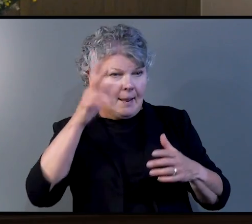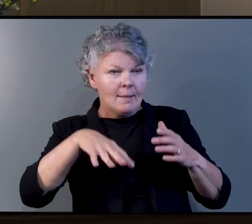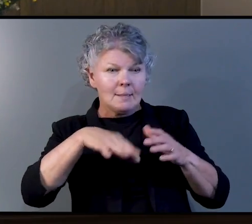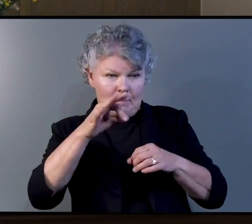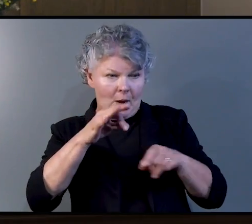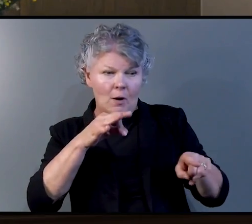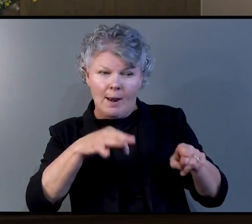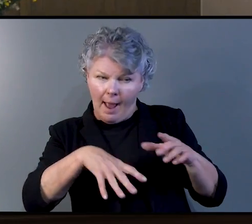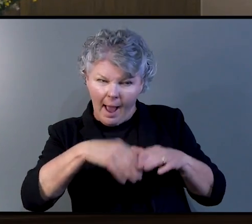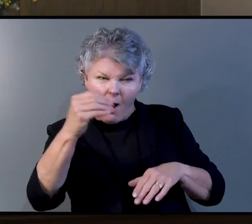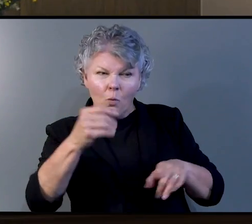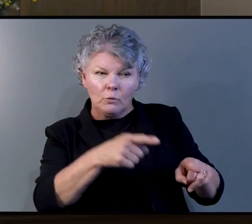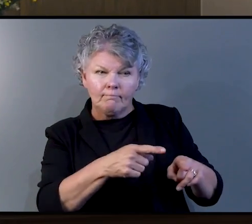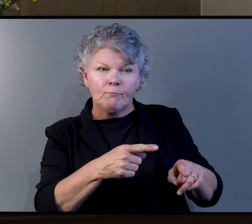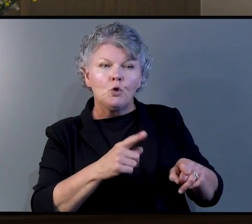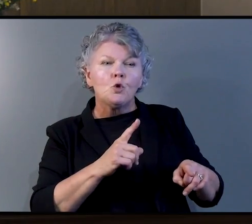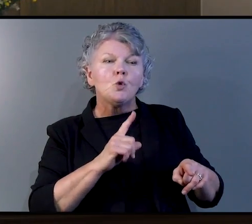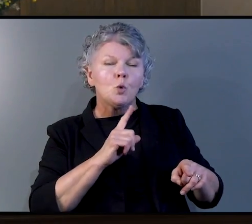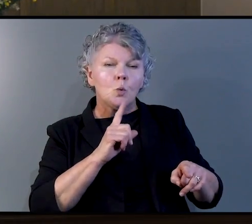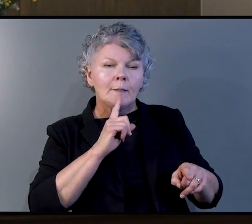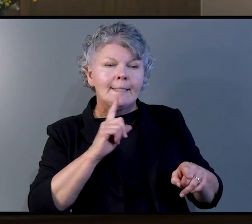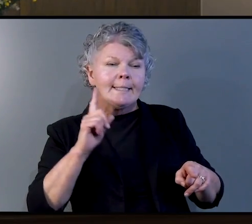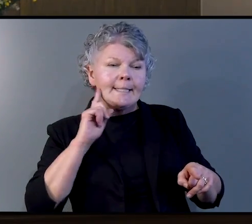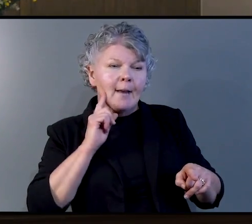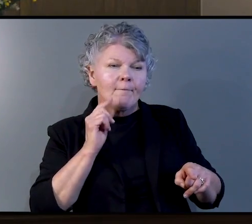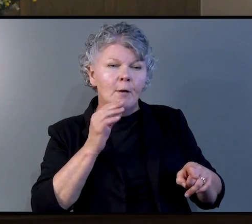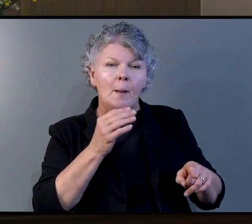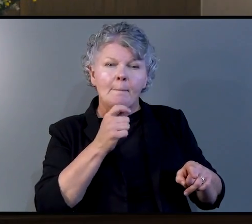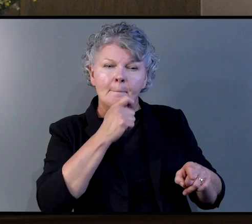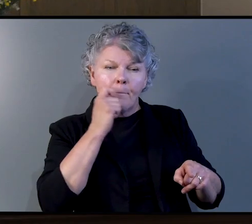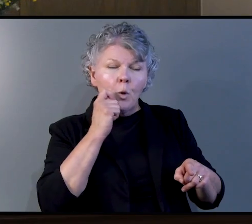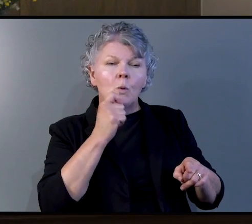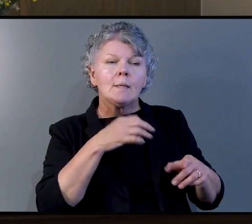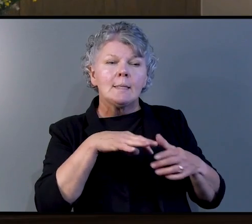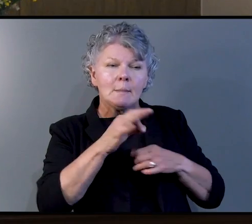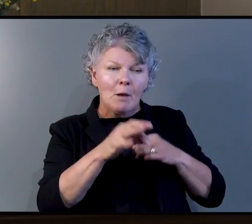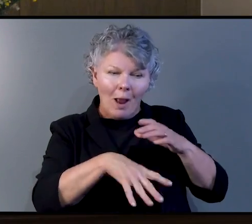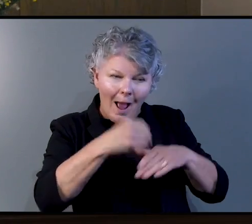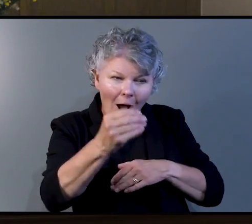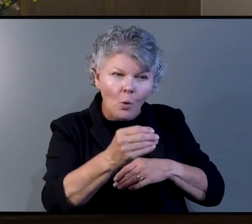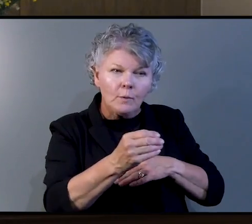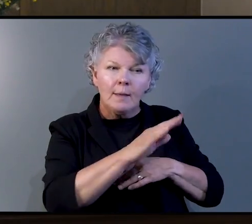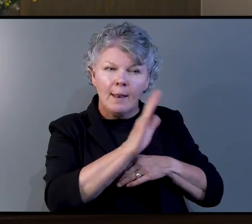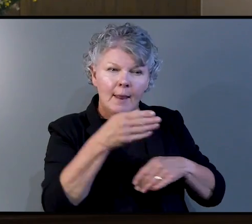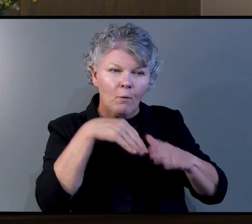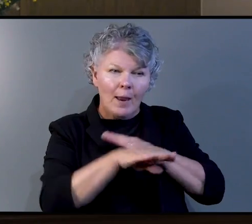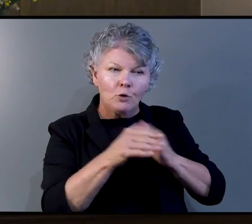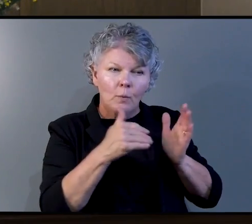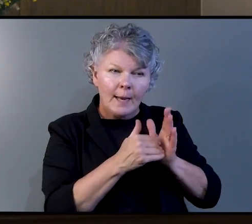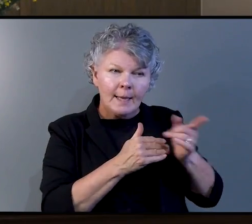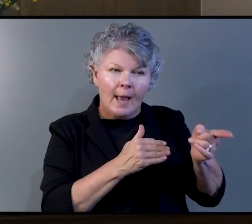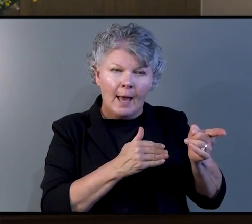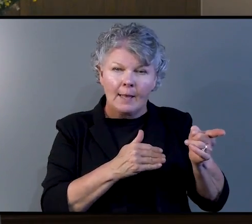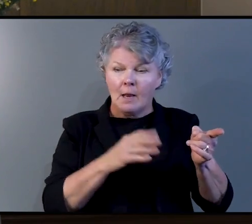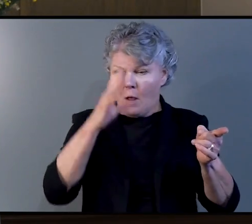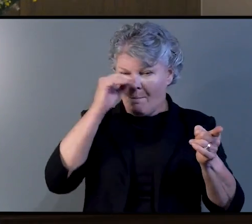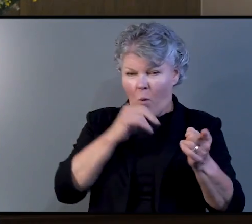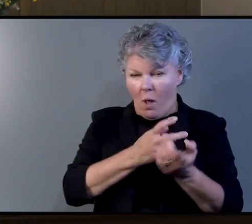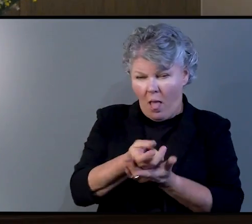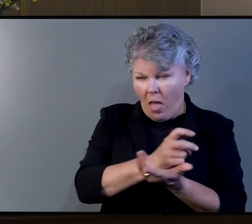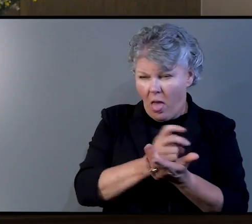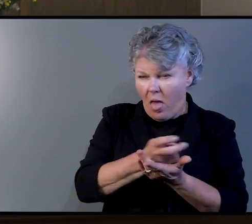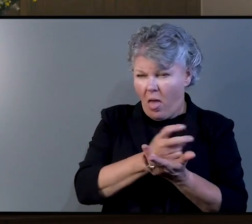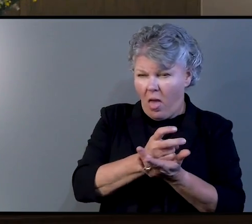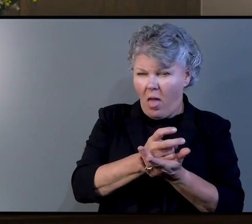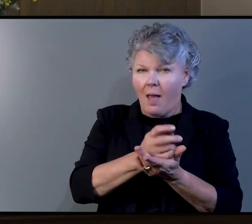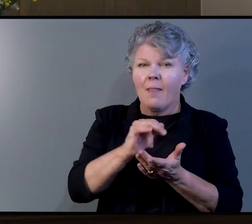it, "You mute and deaf spirit, I command you, come out of him and never enter him again." And after crying out and convulsing him terribly,